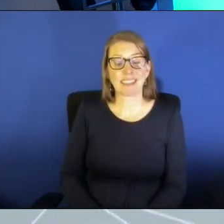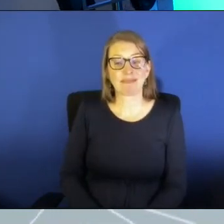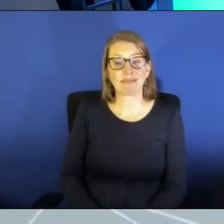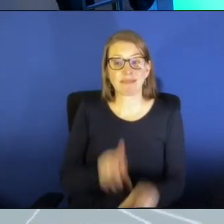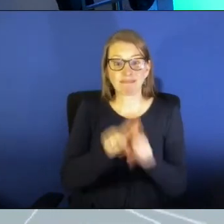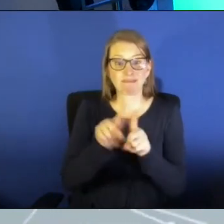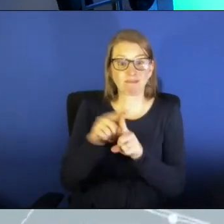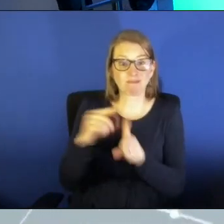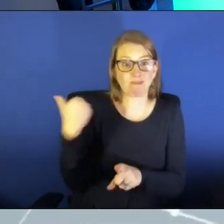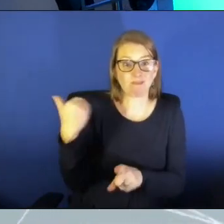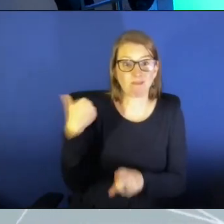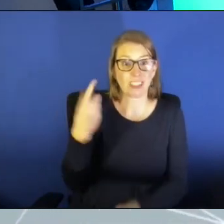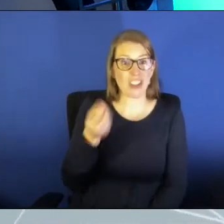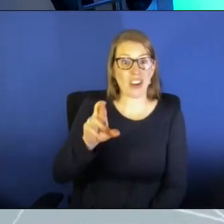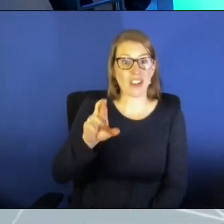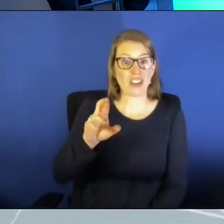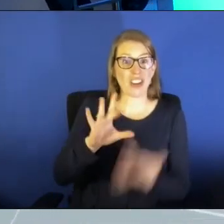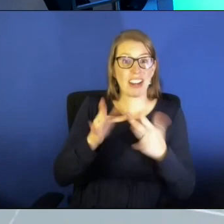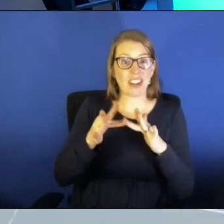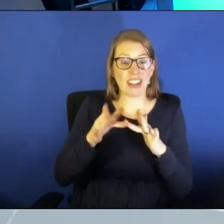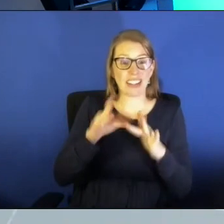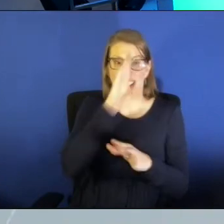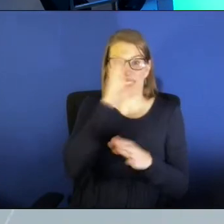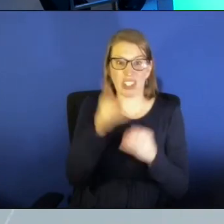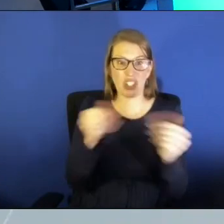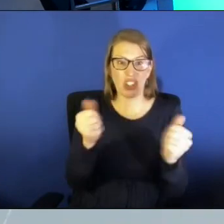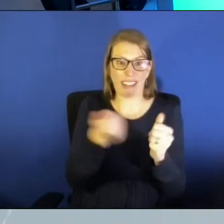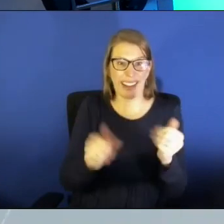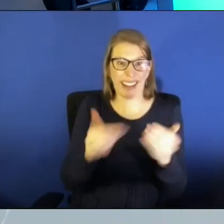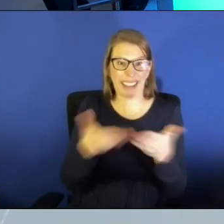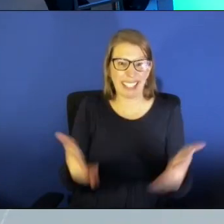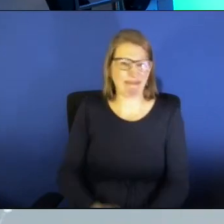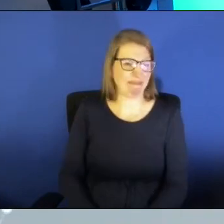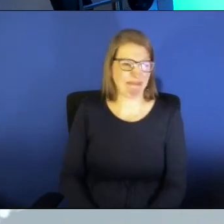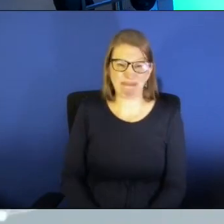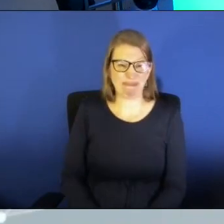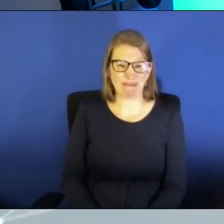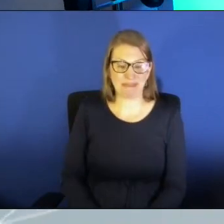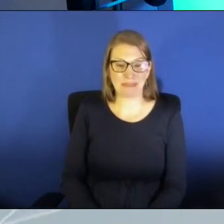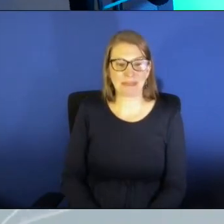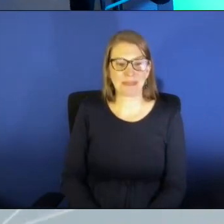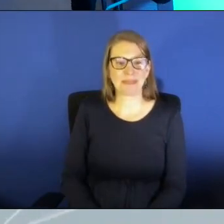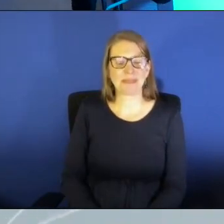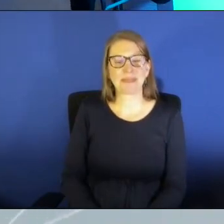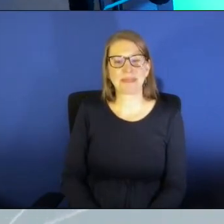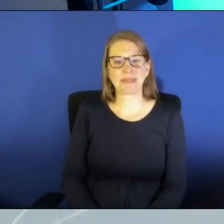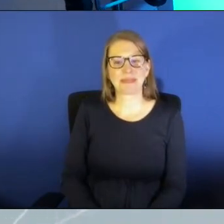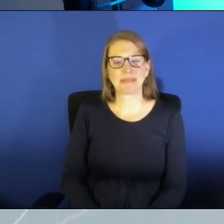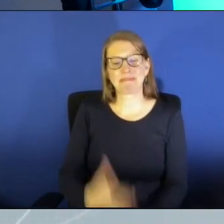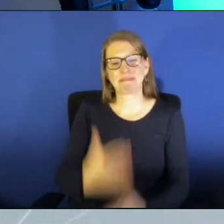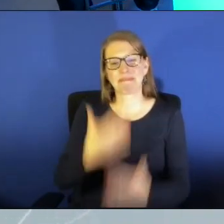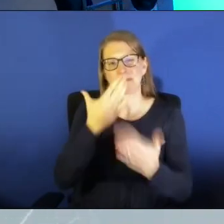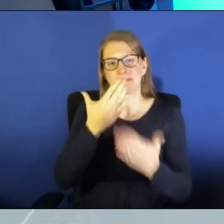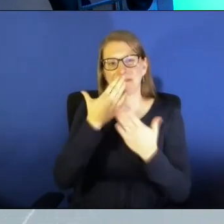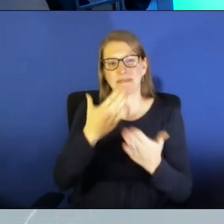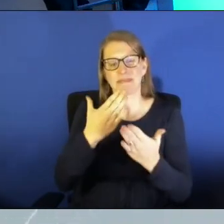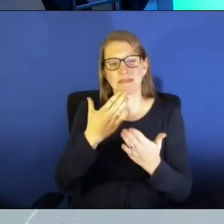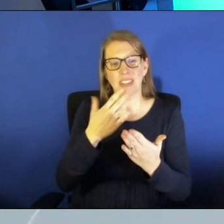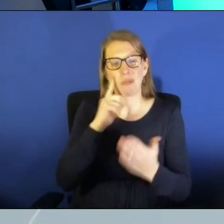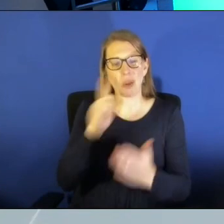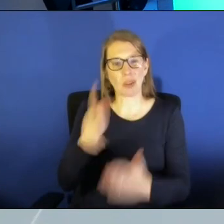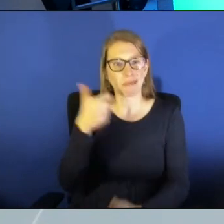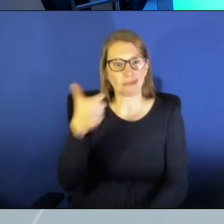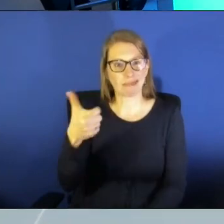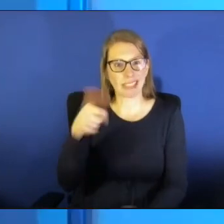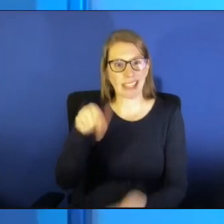Internet has never cured a darn thing. So I want to thank all of you for being part of this week's episode